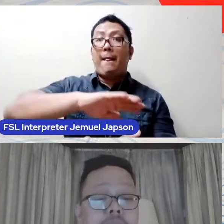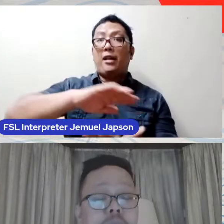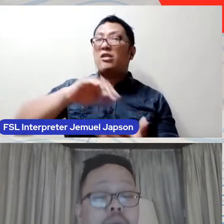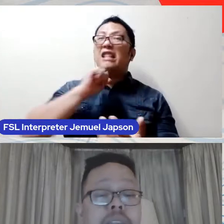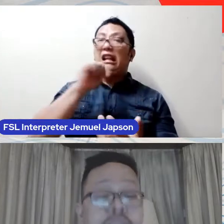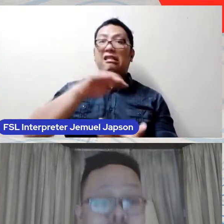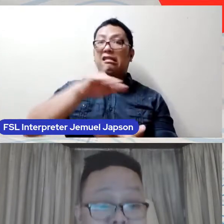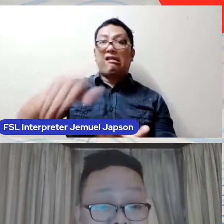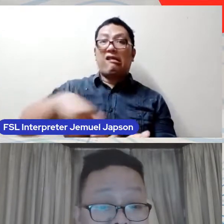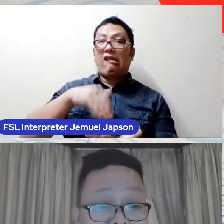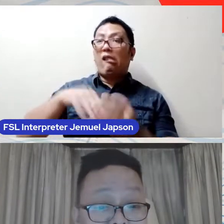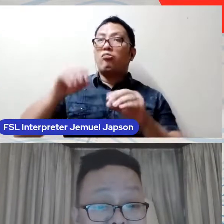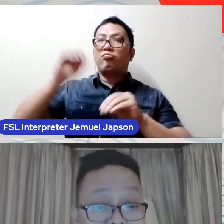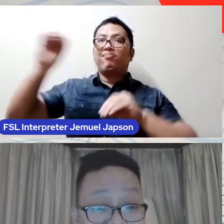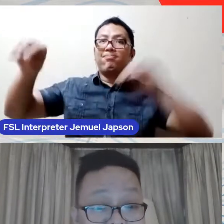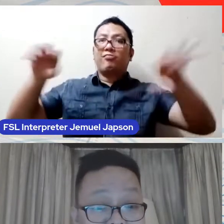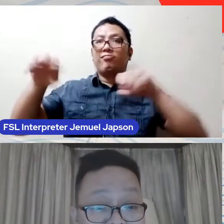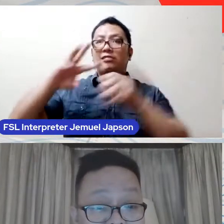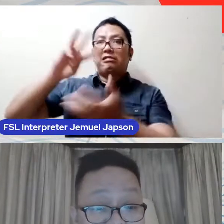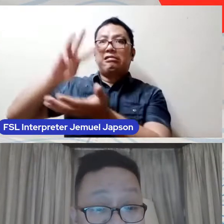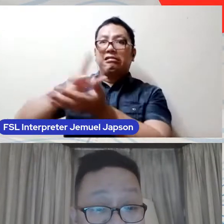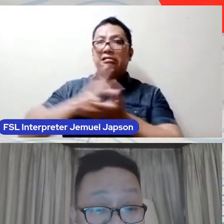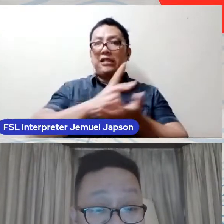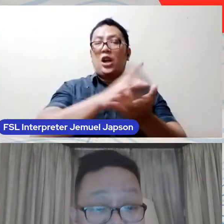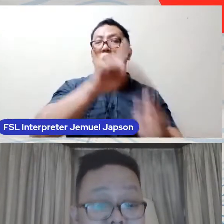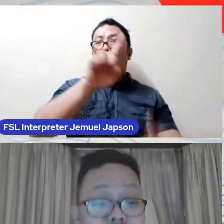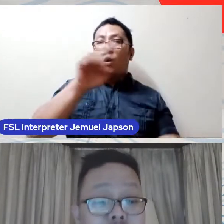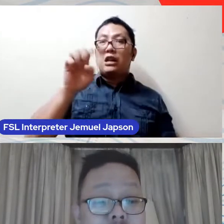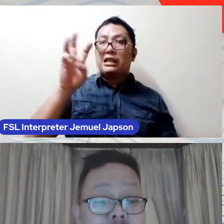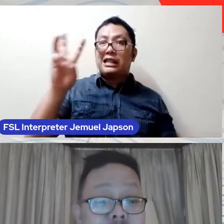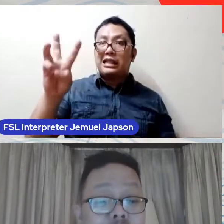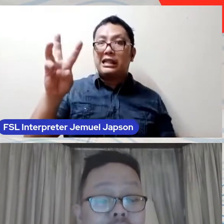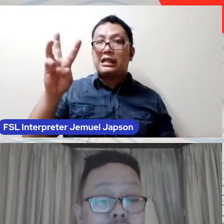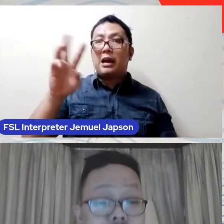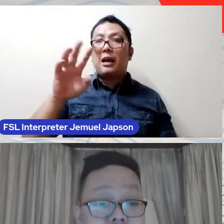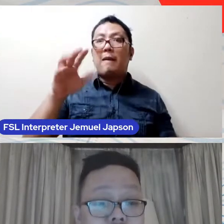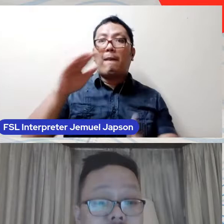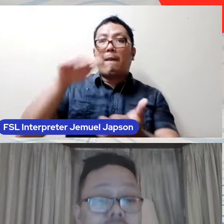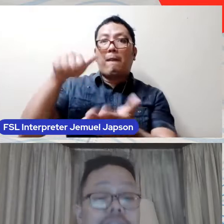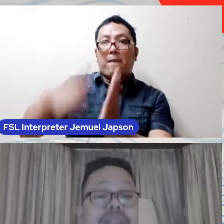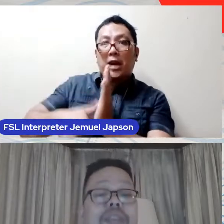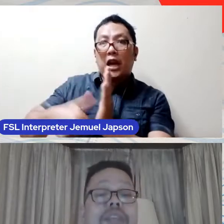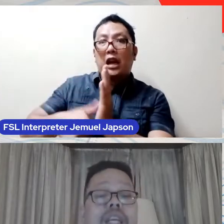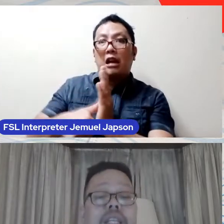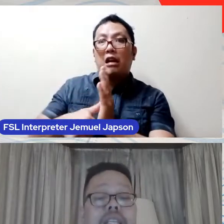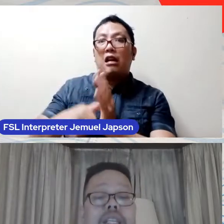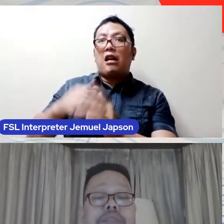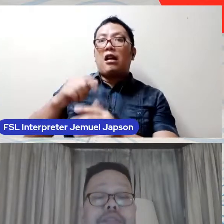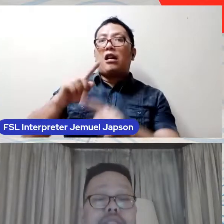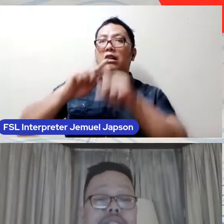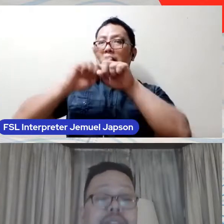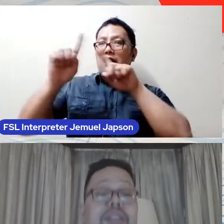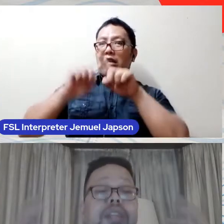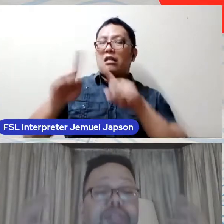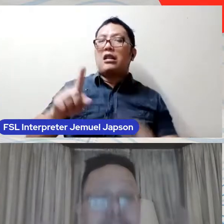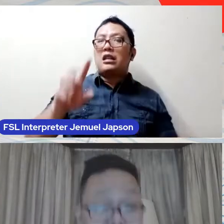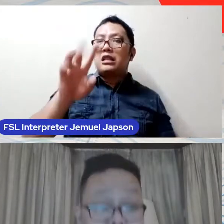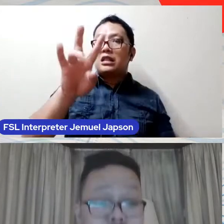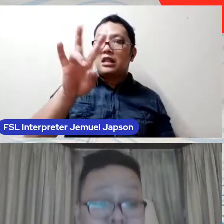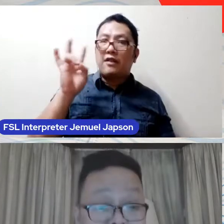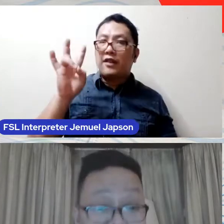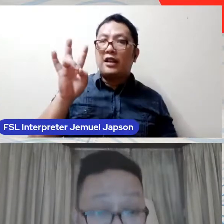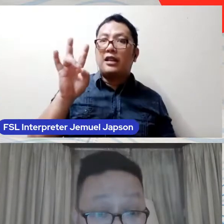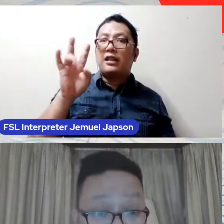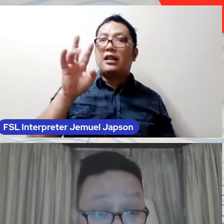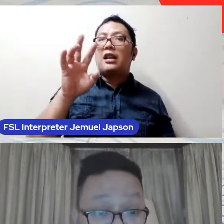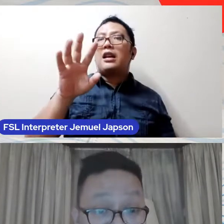lang, 106,000 precincts na yun. Can you imagine if you had to conduct it in 757